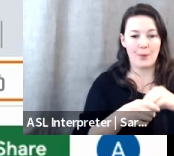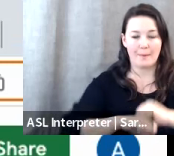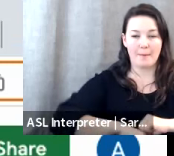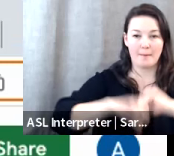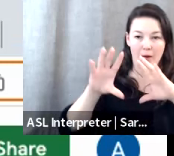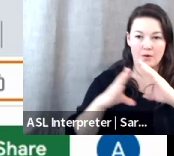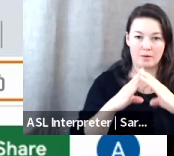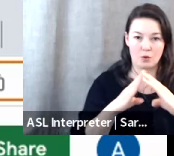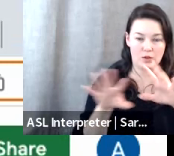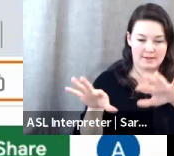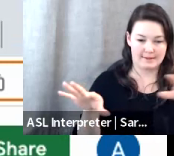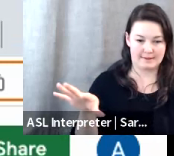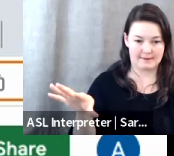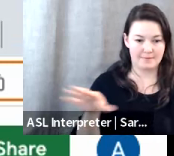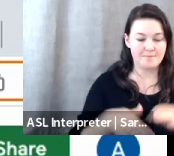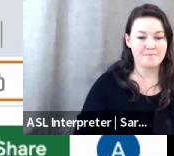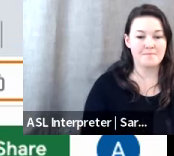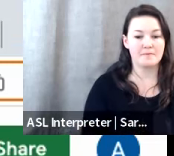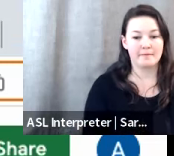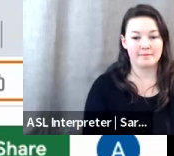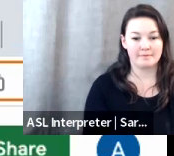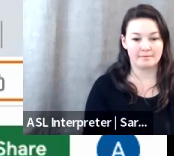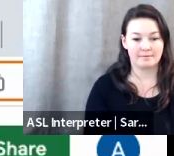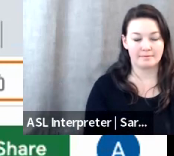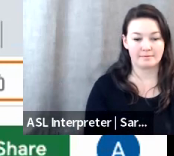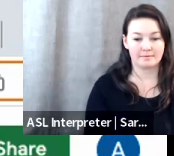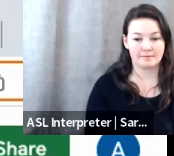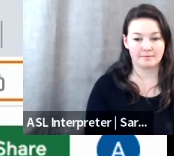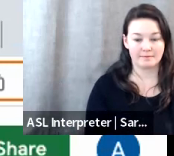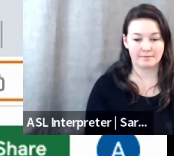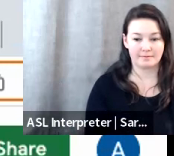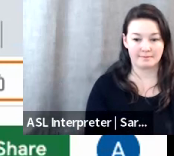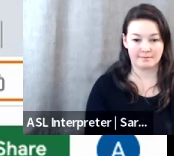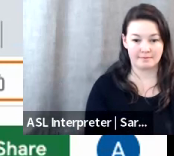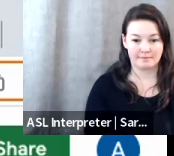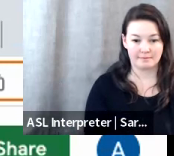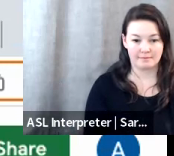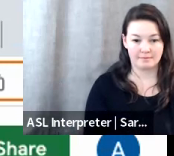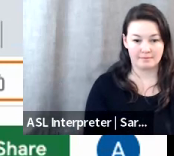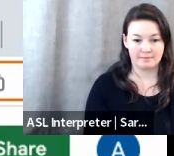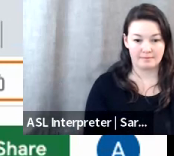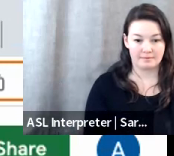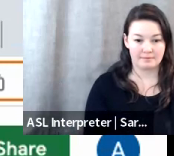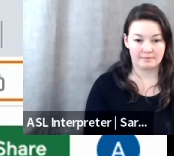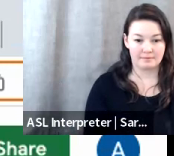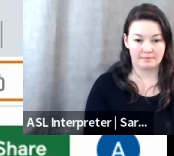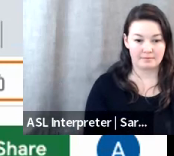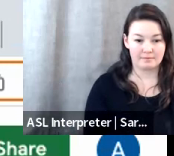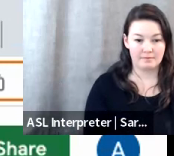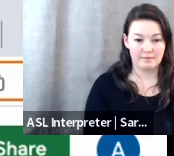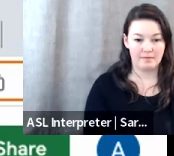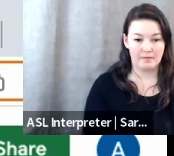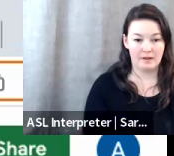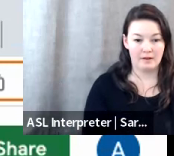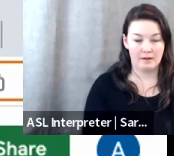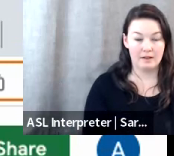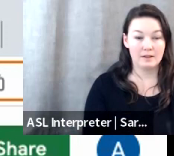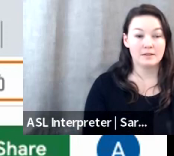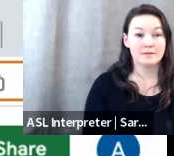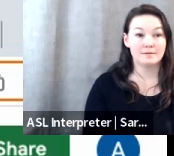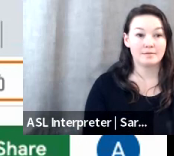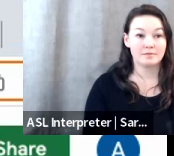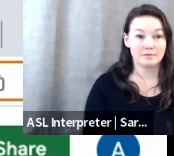la infraestructura de telecom y mejoras en el condado de Boulder, parte occidental, inclusive las comunidades de las